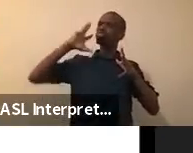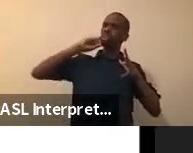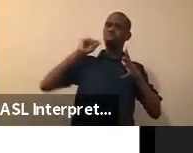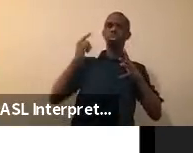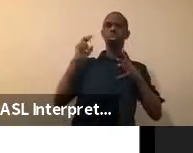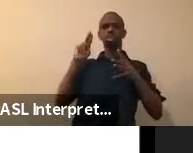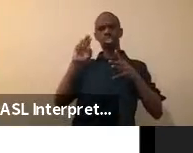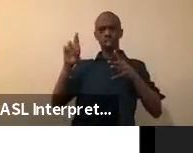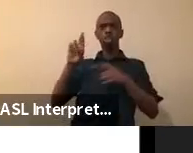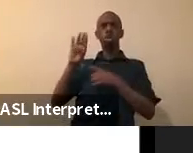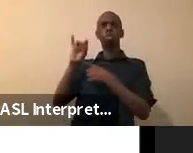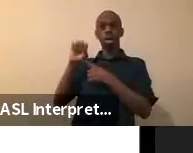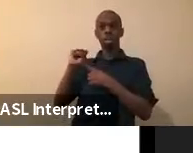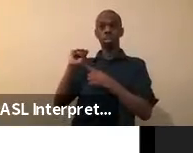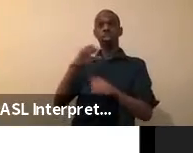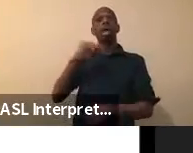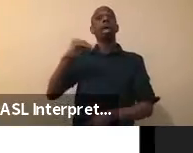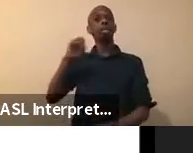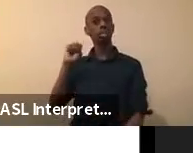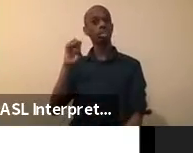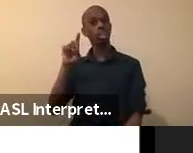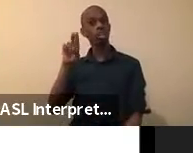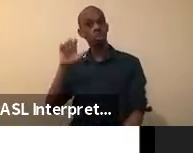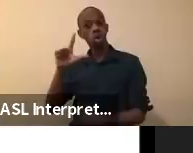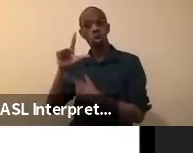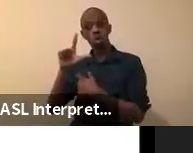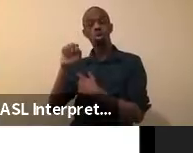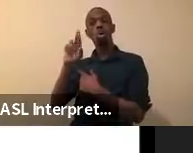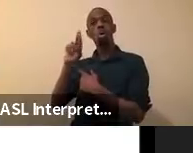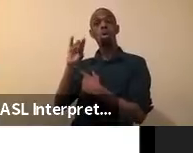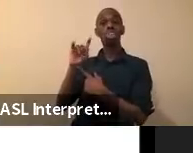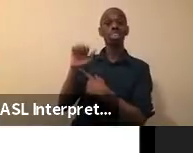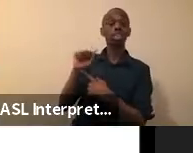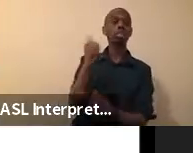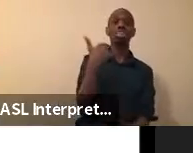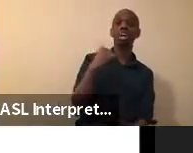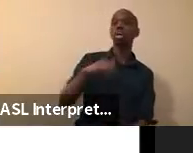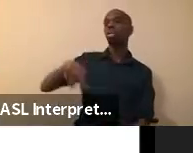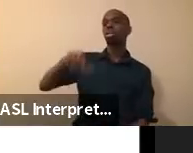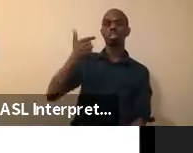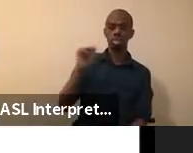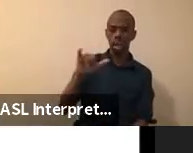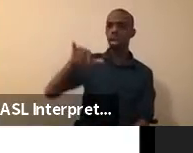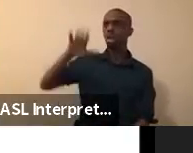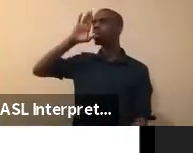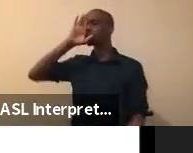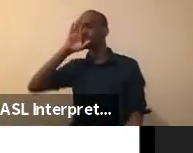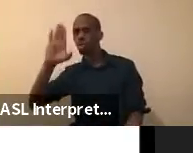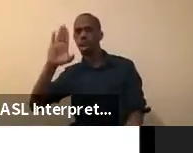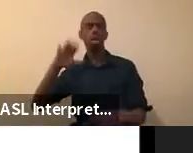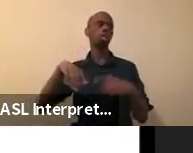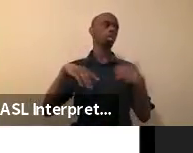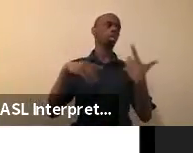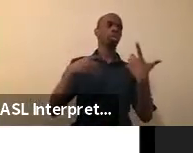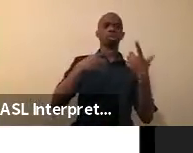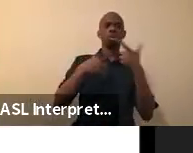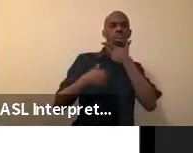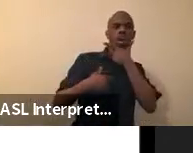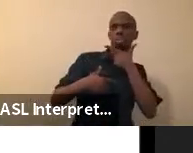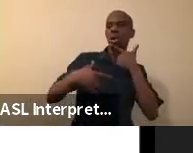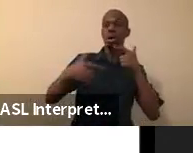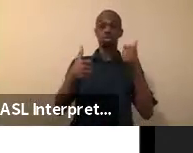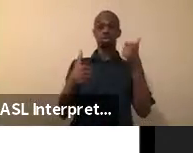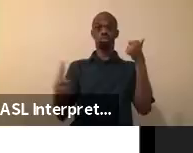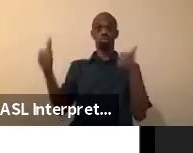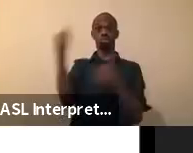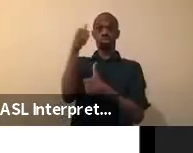sexual orientation, right? We're victims of anti-heterosexual bias. And so this is something where, again, if